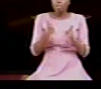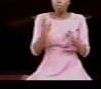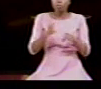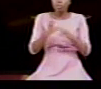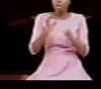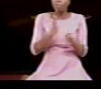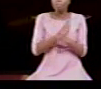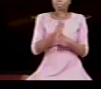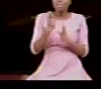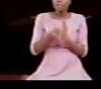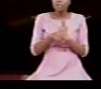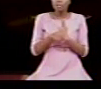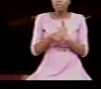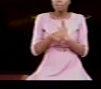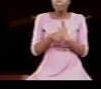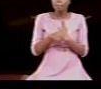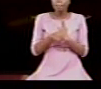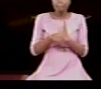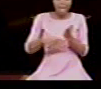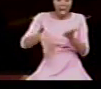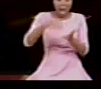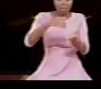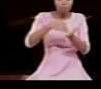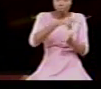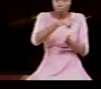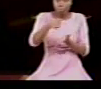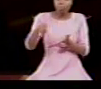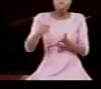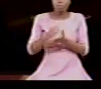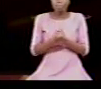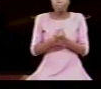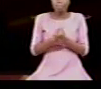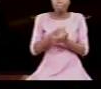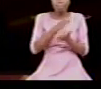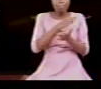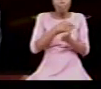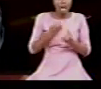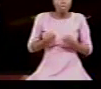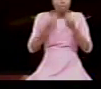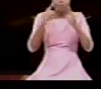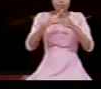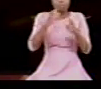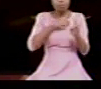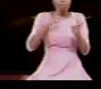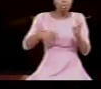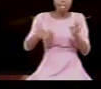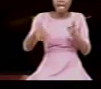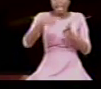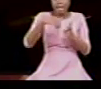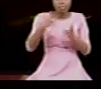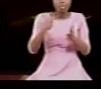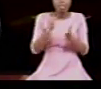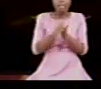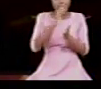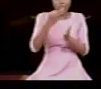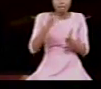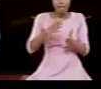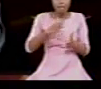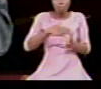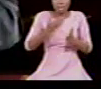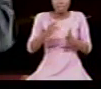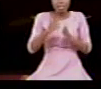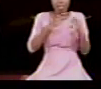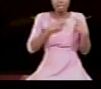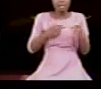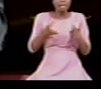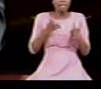dupes, among you, an offering unto the Lord, whosoever is a willing heart, let him bring it,